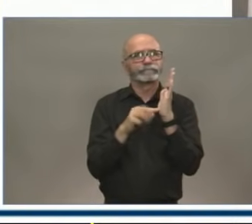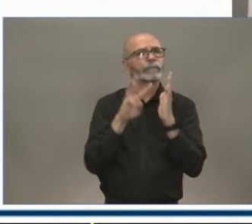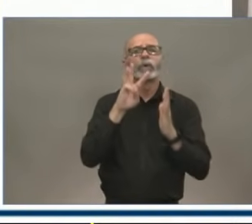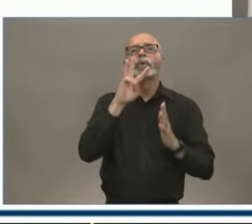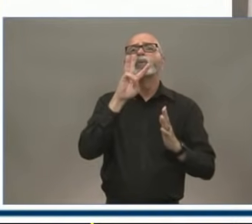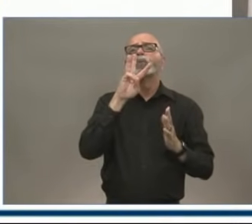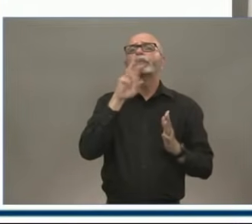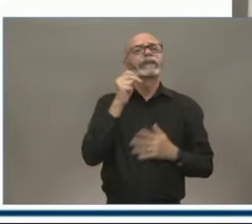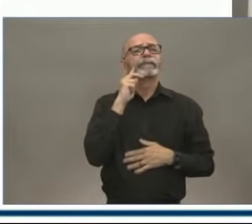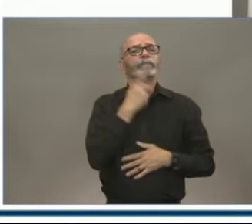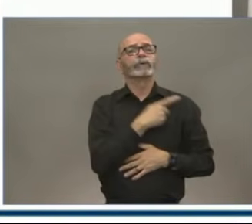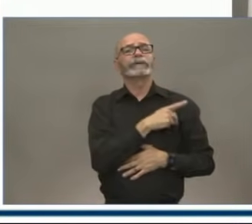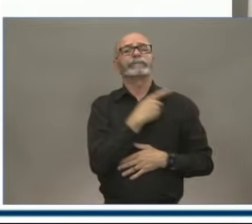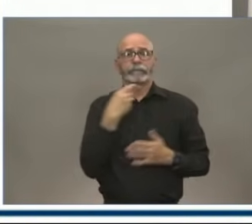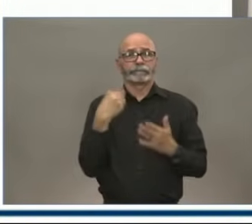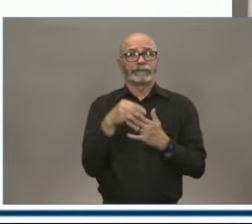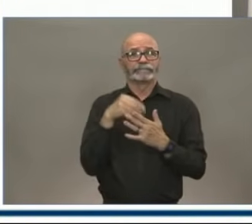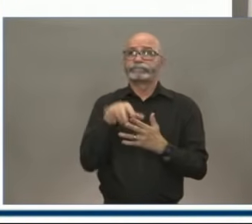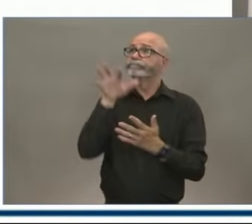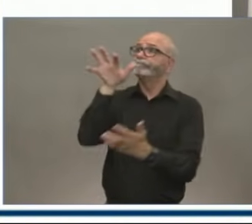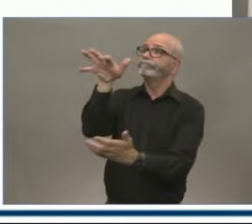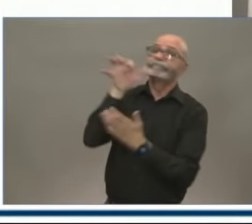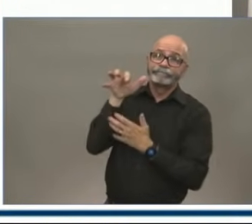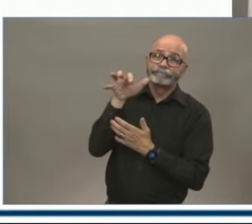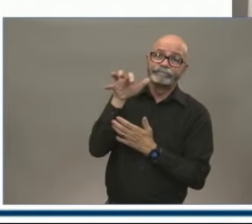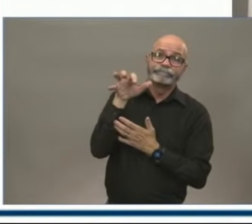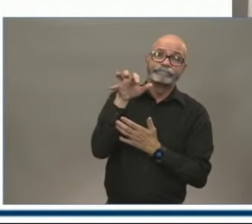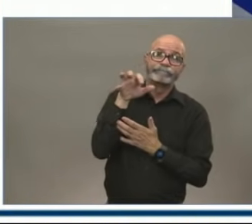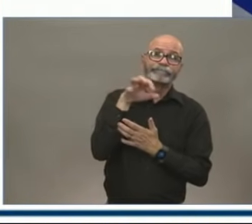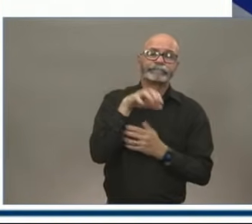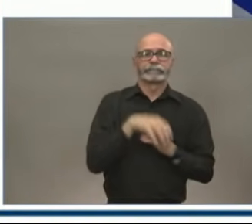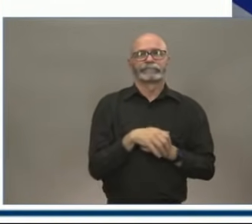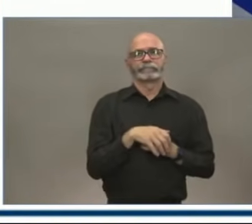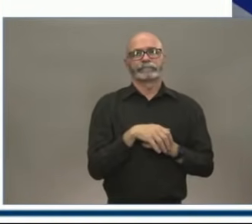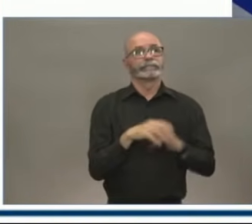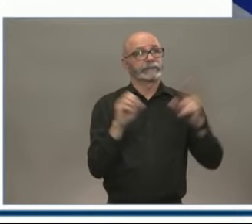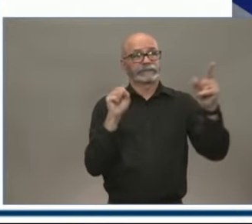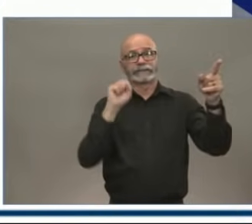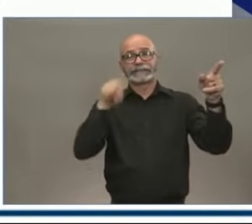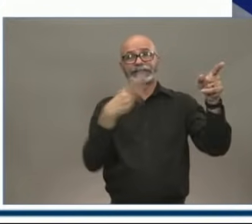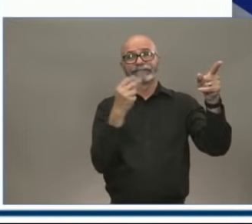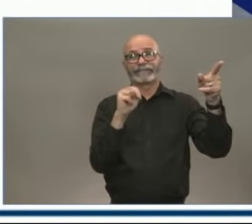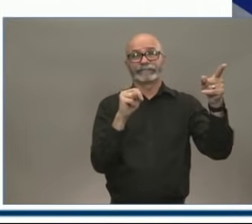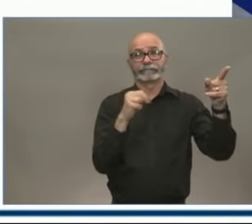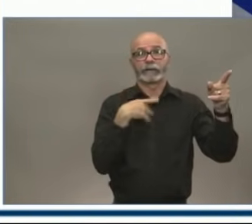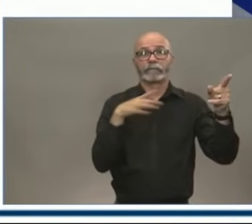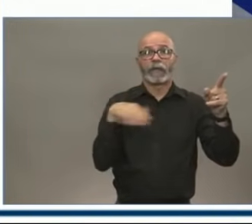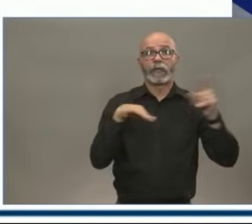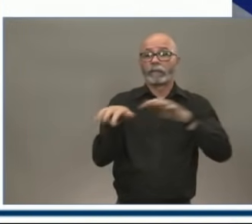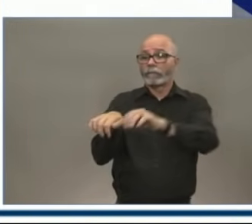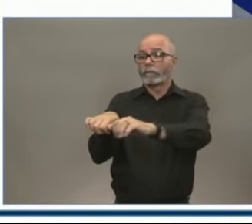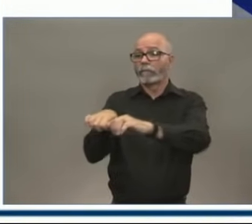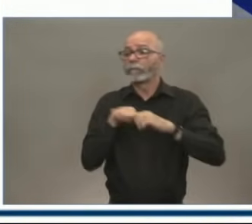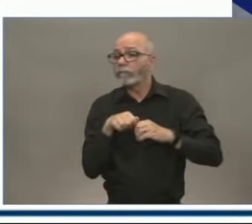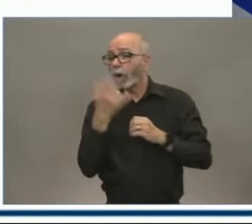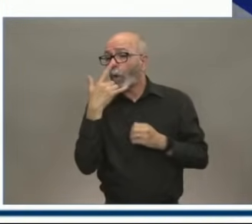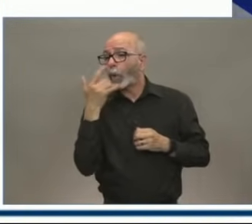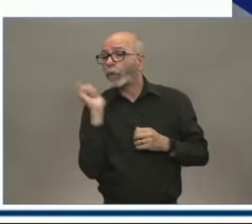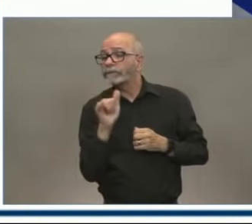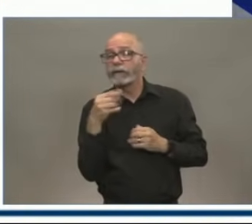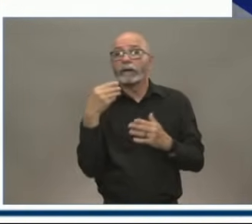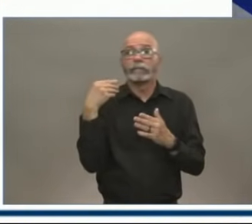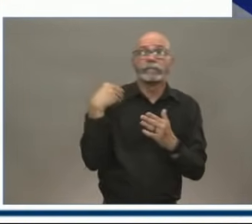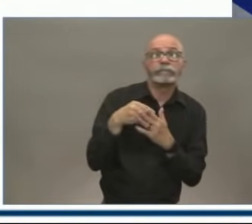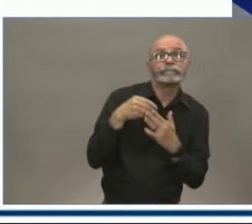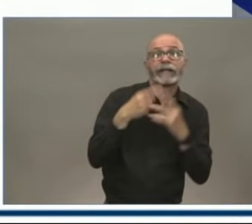recovery plan? So I haven't seen what the Auditor General put out today. I can tell you we announced $220 million in